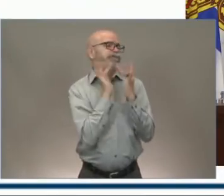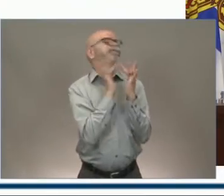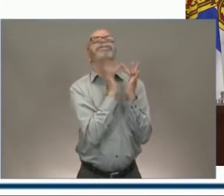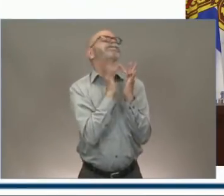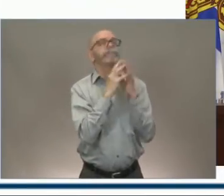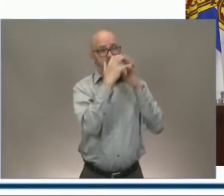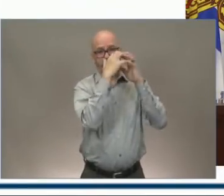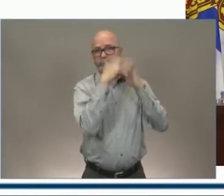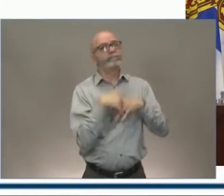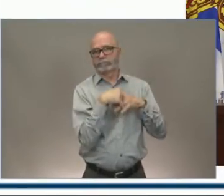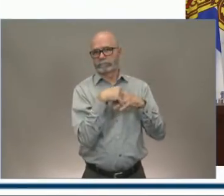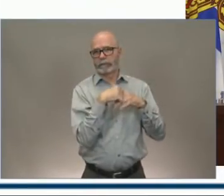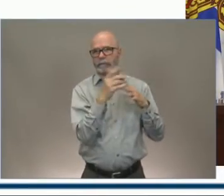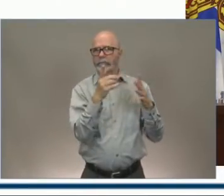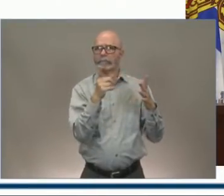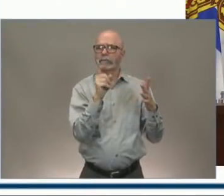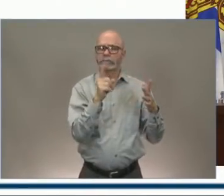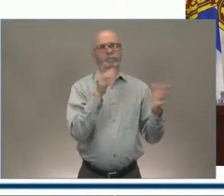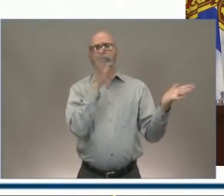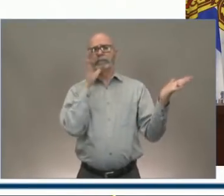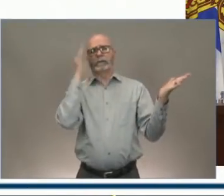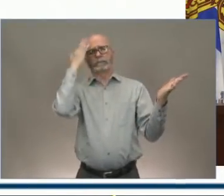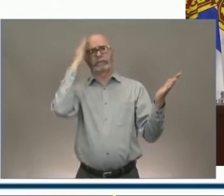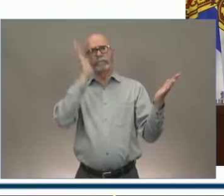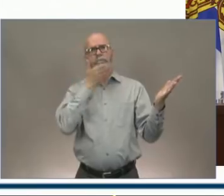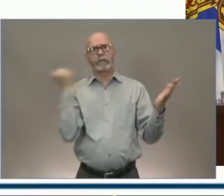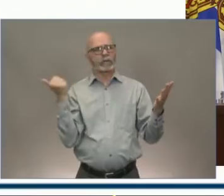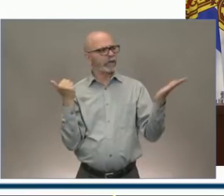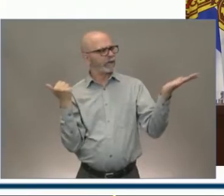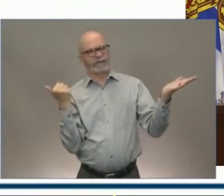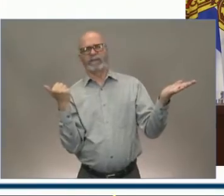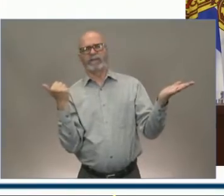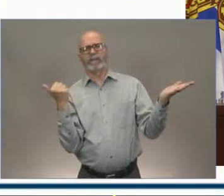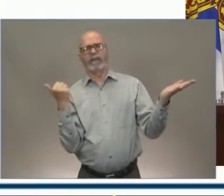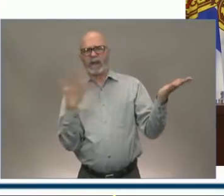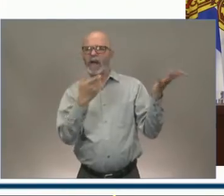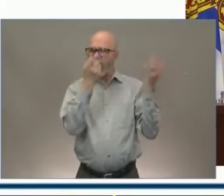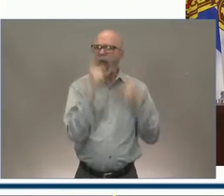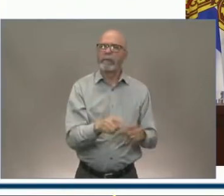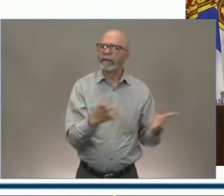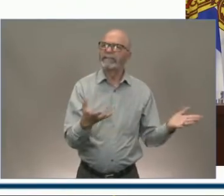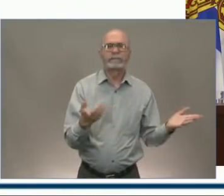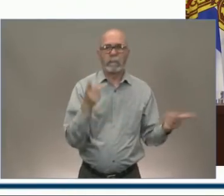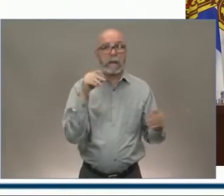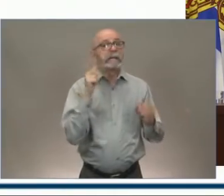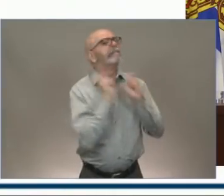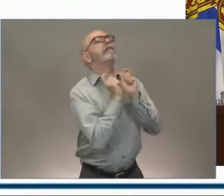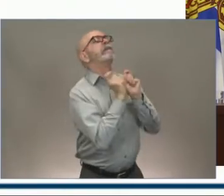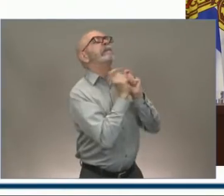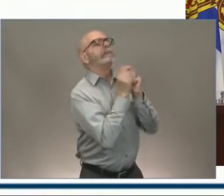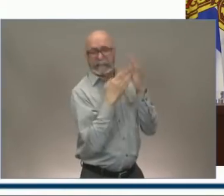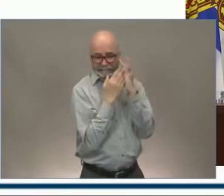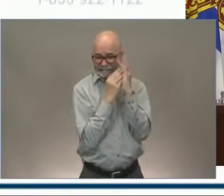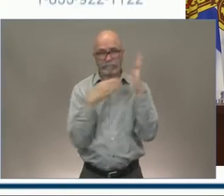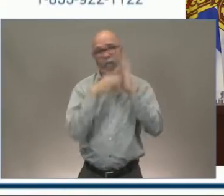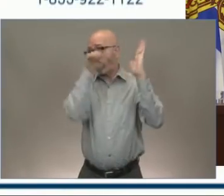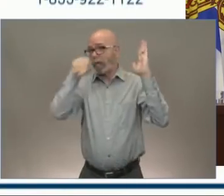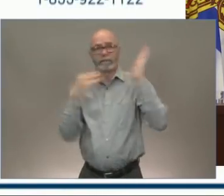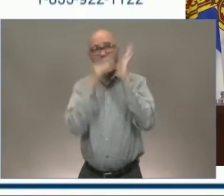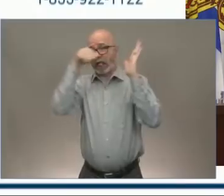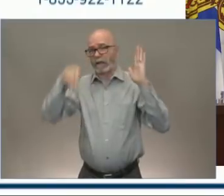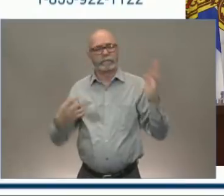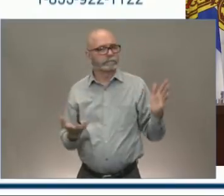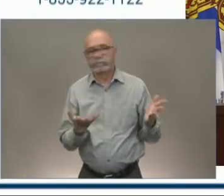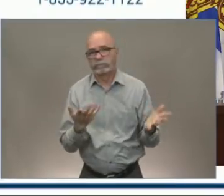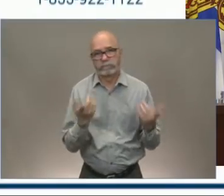And what I mean is, we knew that this was going to come. We knew there would be a big demand for this. And it was sort of opened up widely